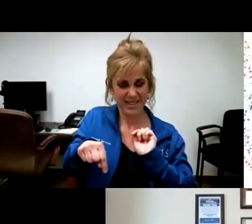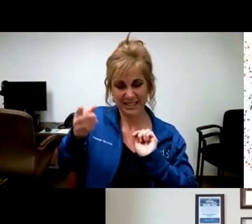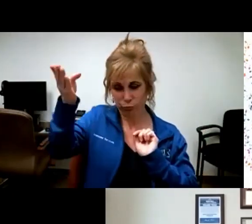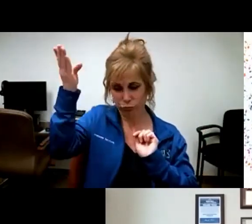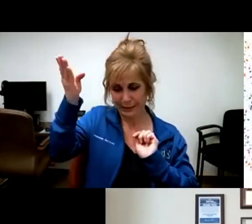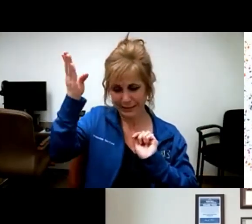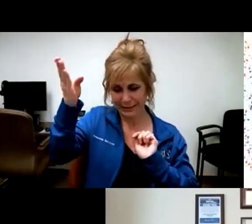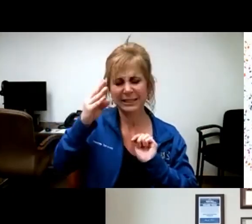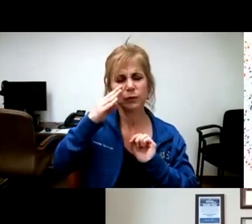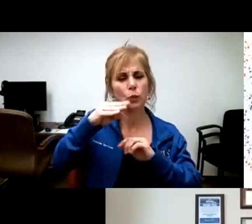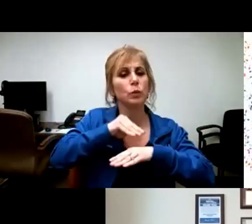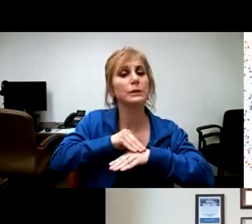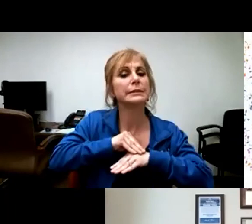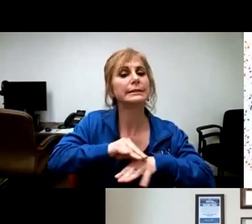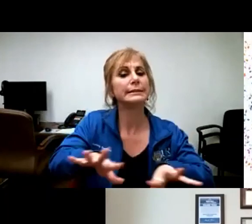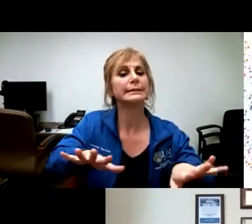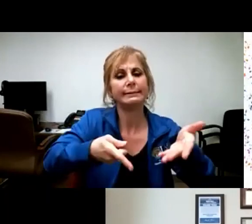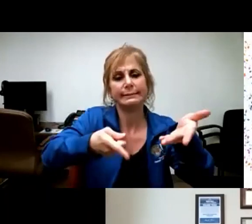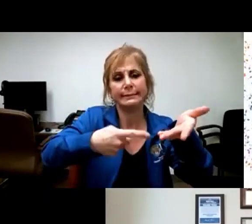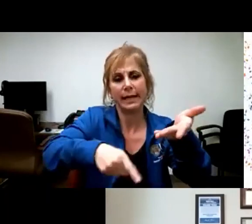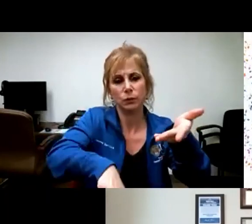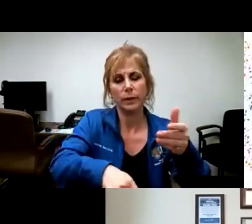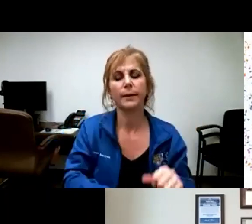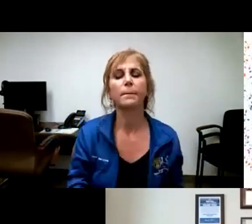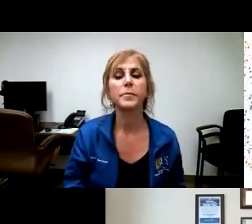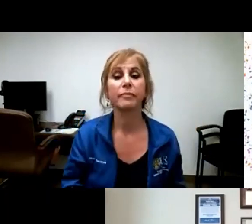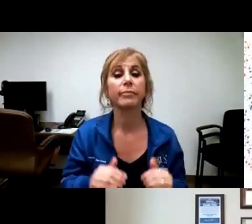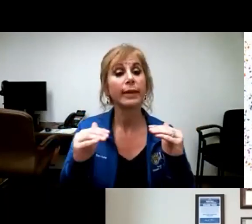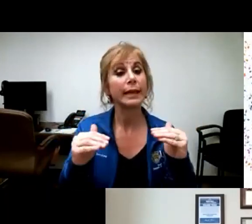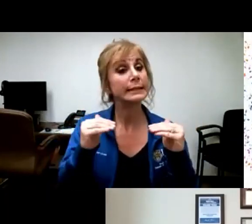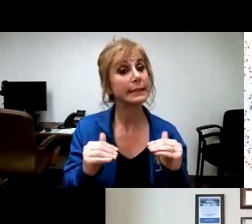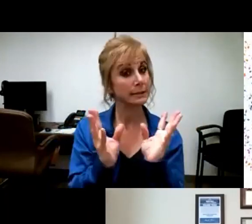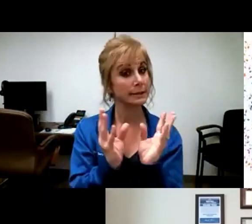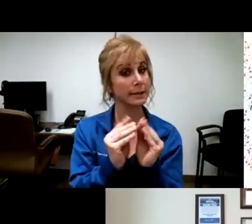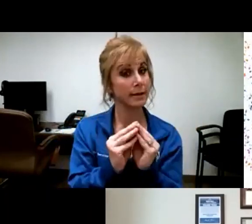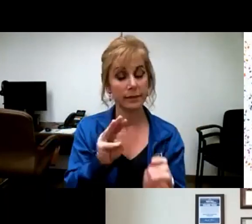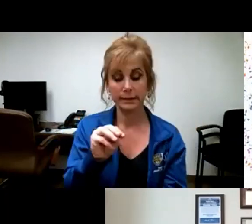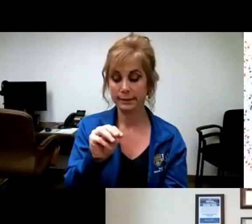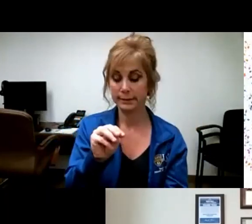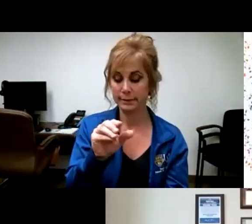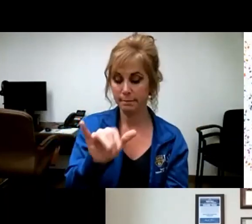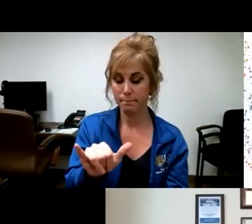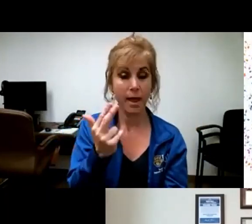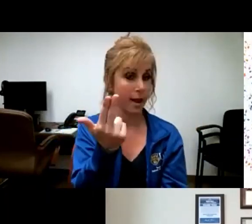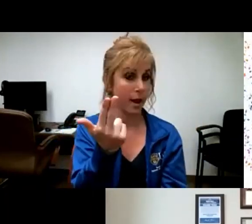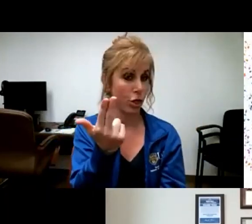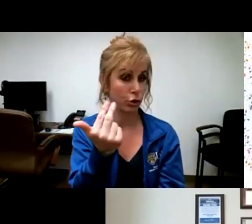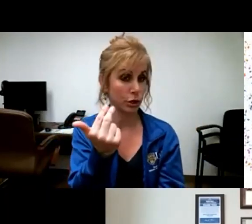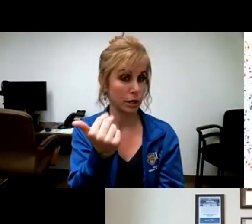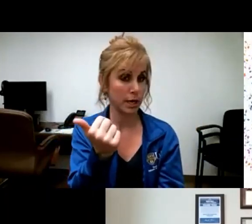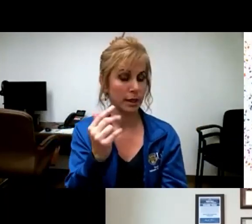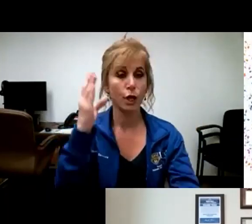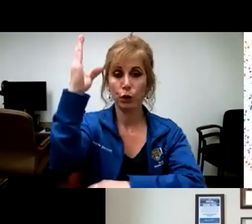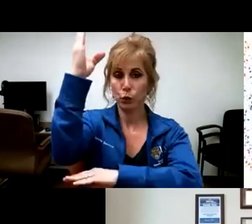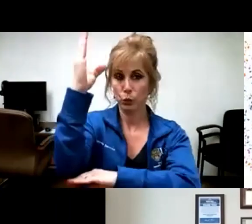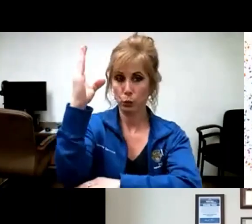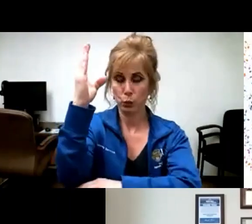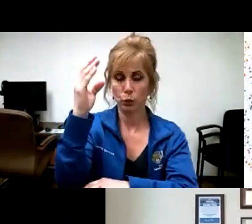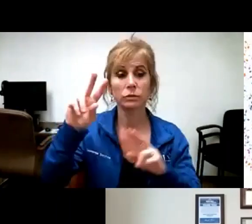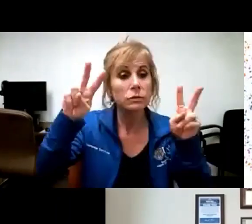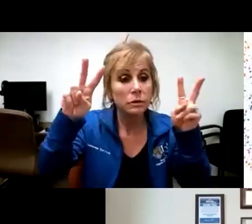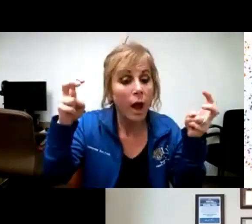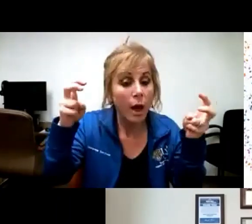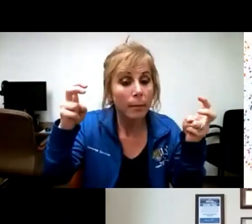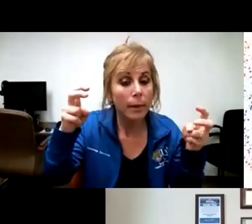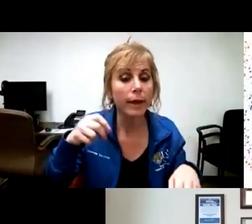community conversation is scheduled for May 13th at 12 p.m. discussing tobacco use